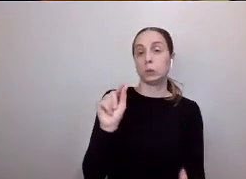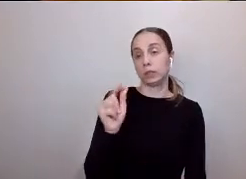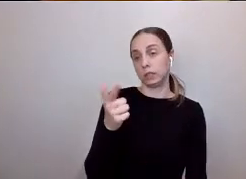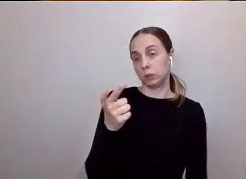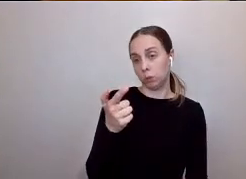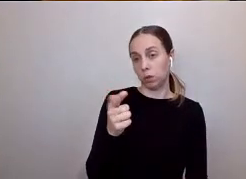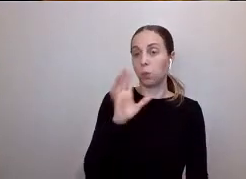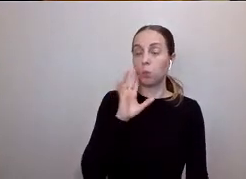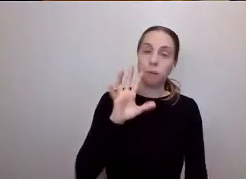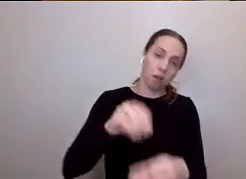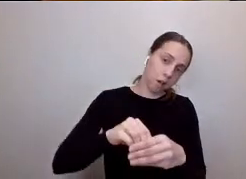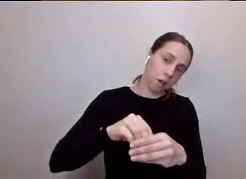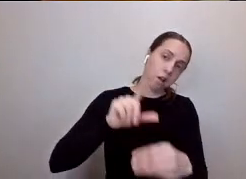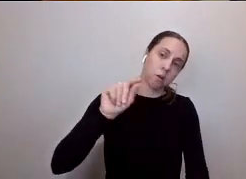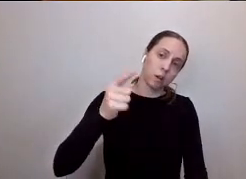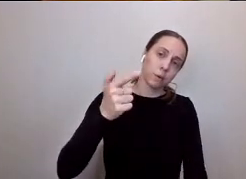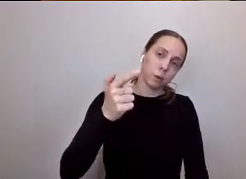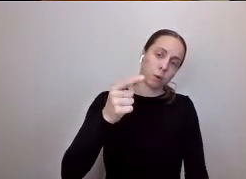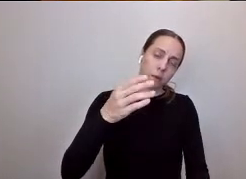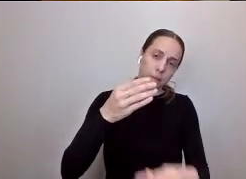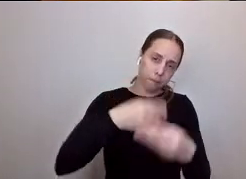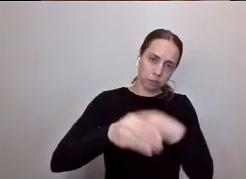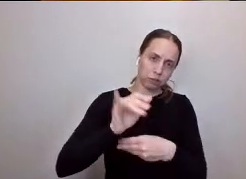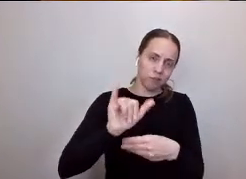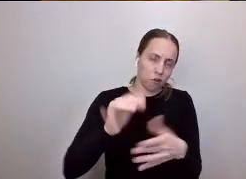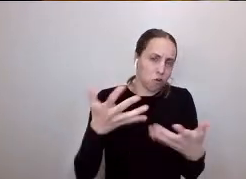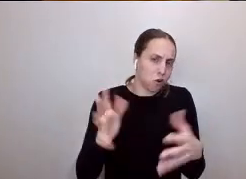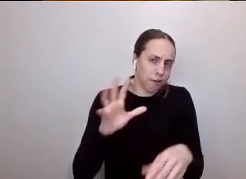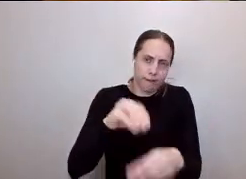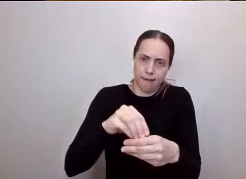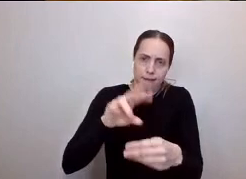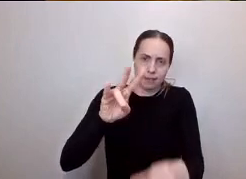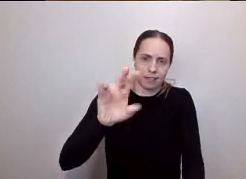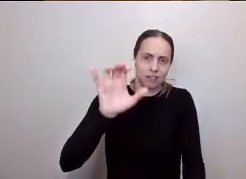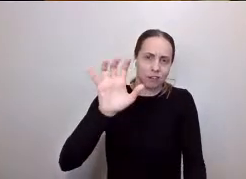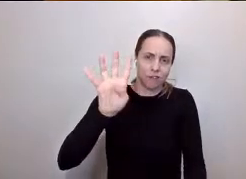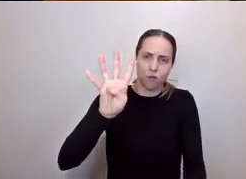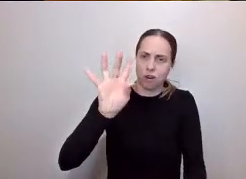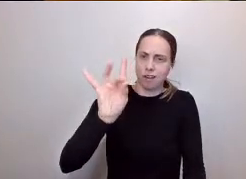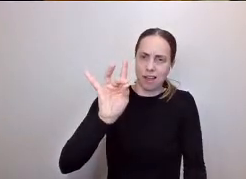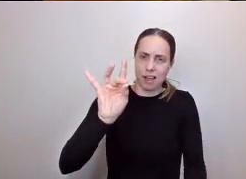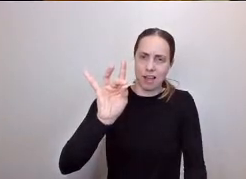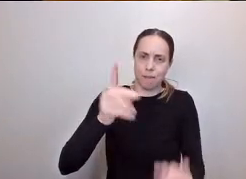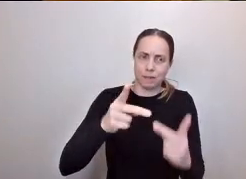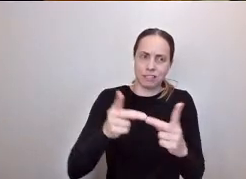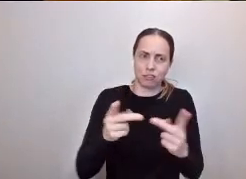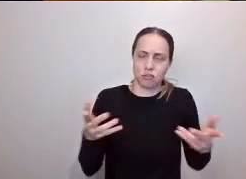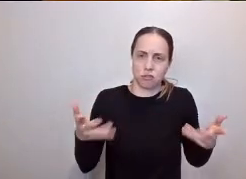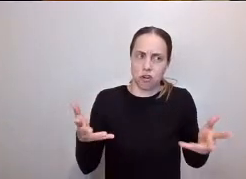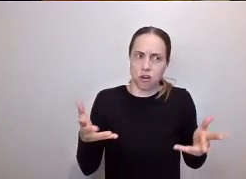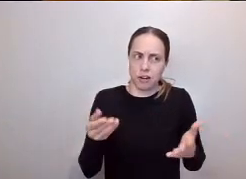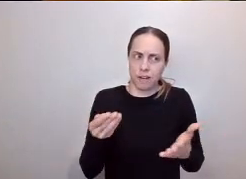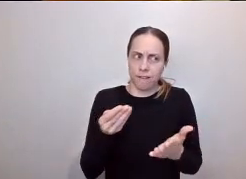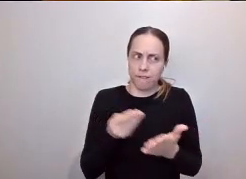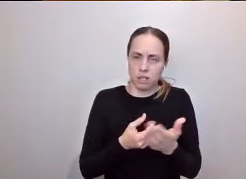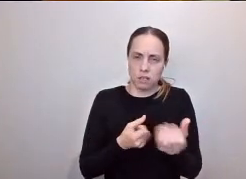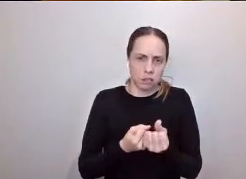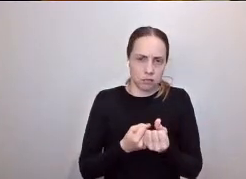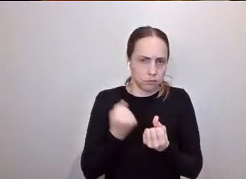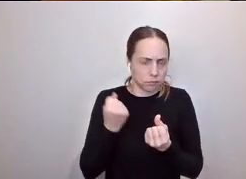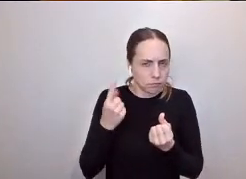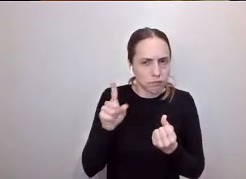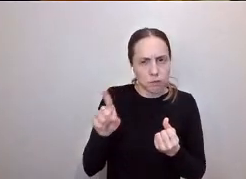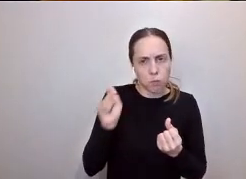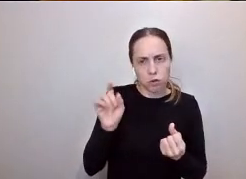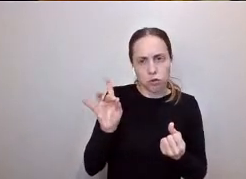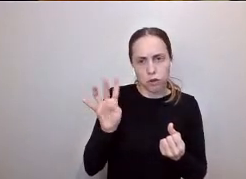accounted for in the 748 positions that are funded. So the 140 are all positions that will be